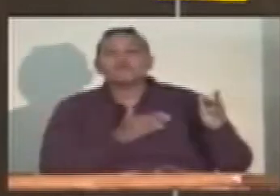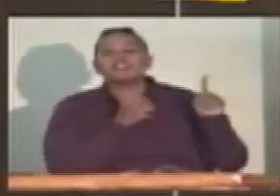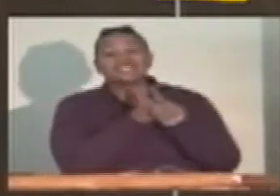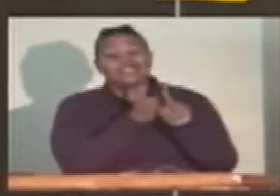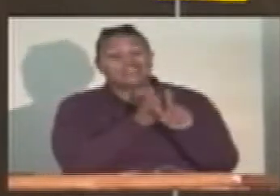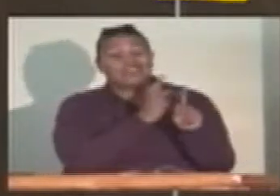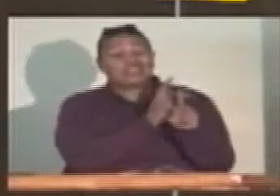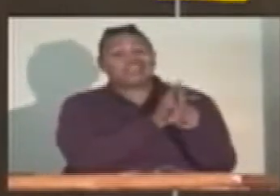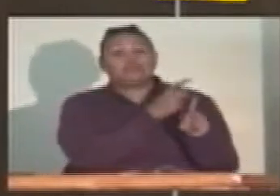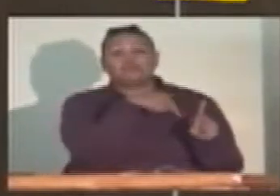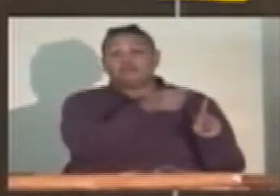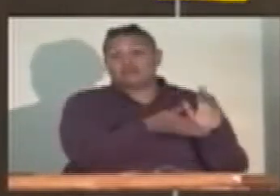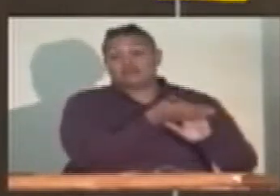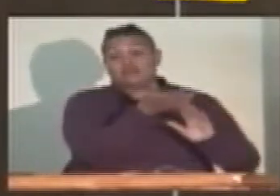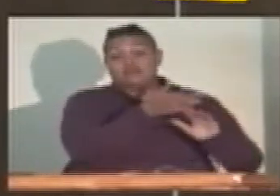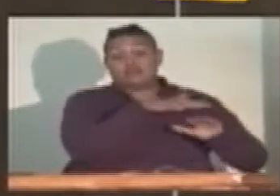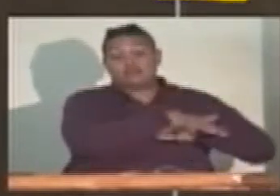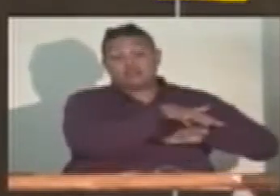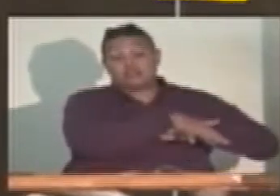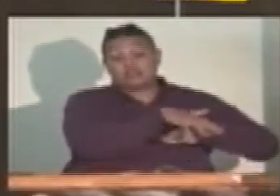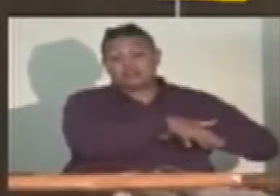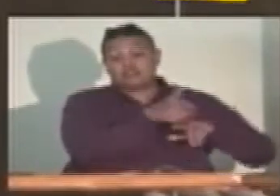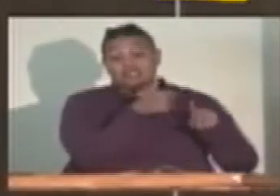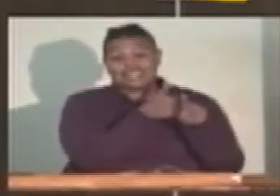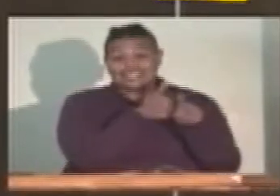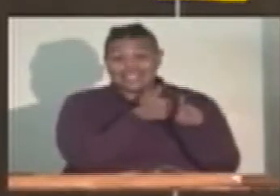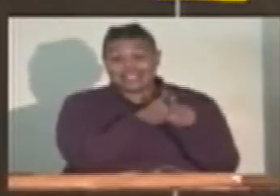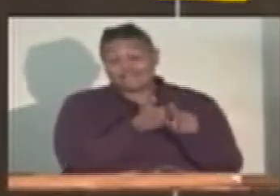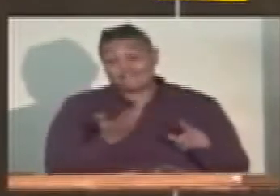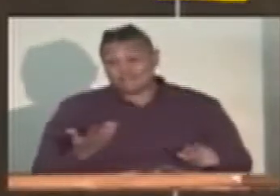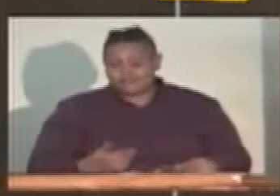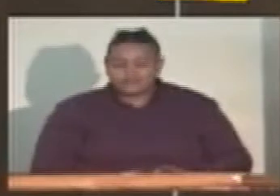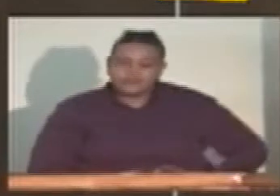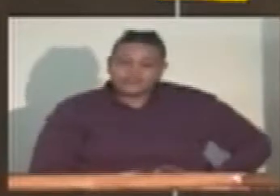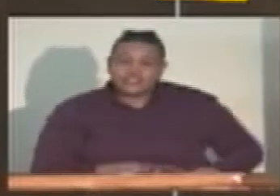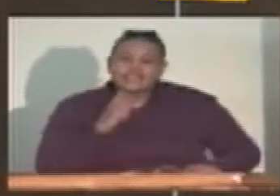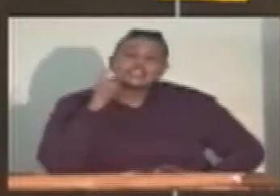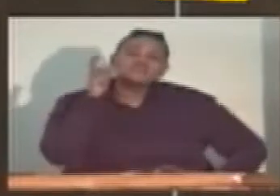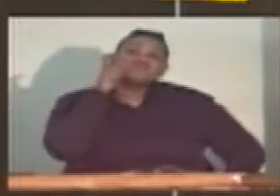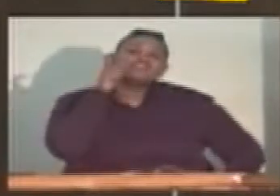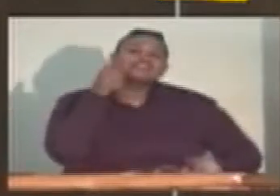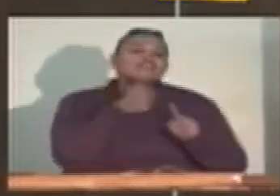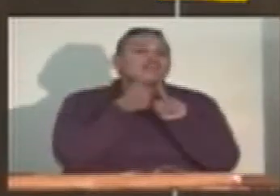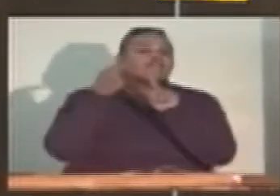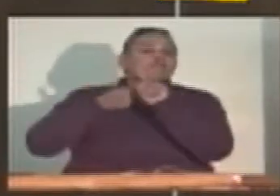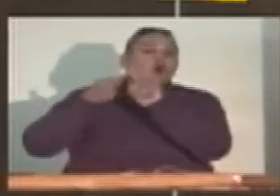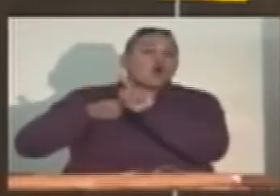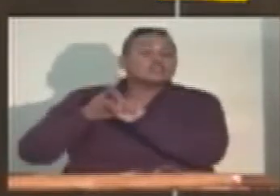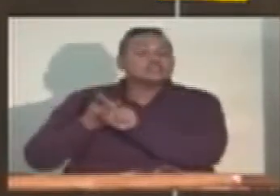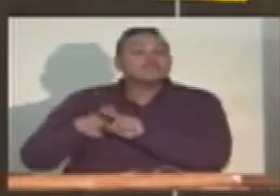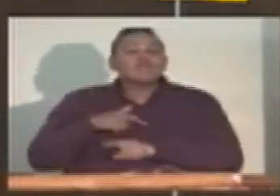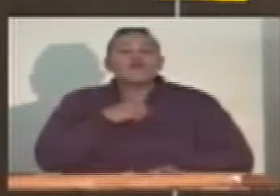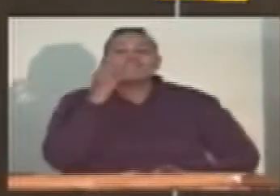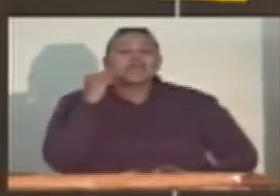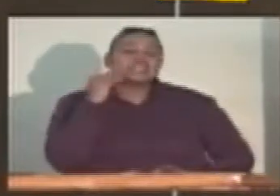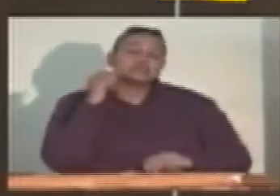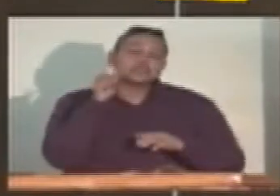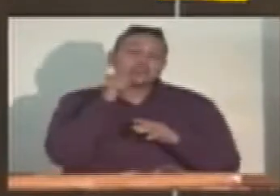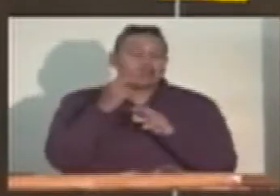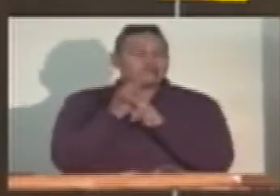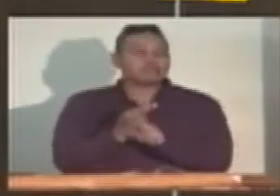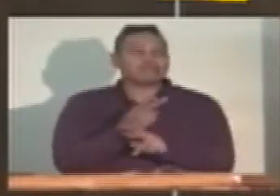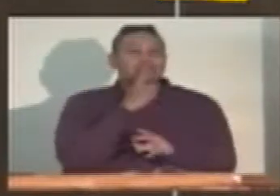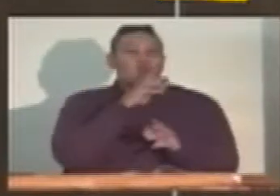gullies, drains clean. Yeah? In recent months, we have experienced unusual